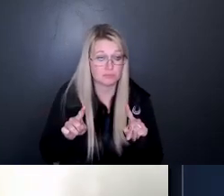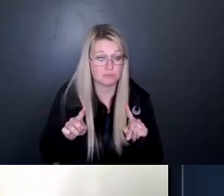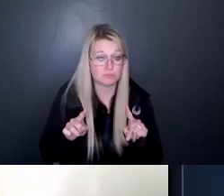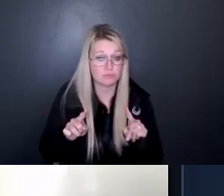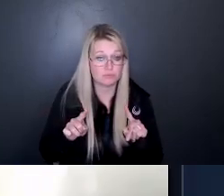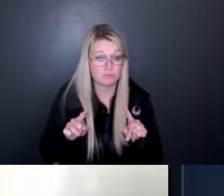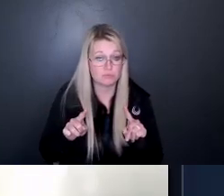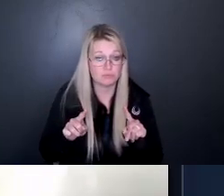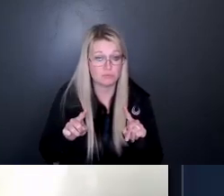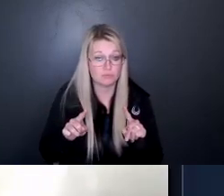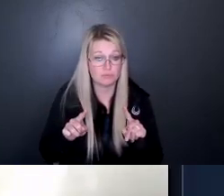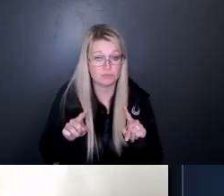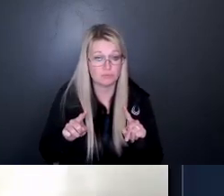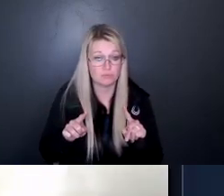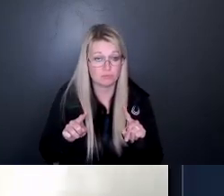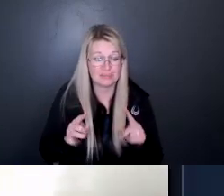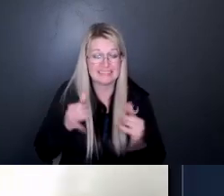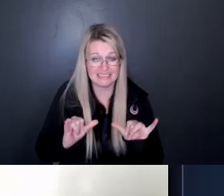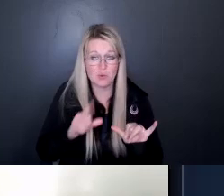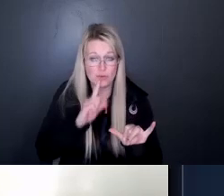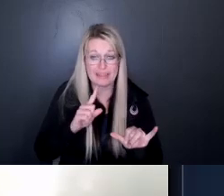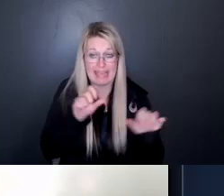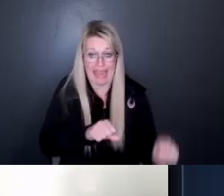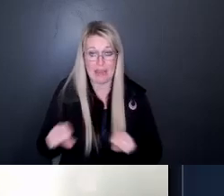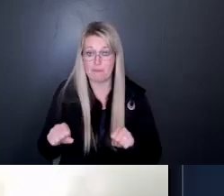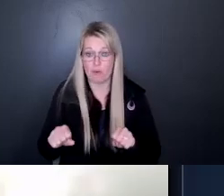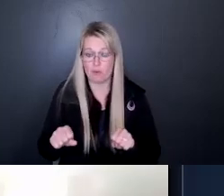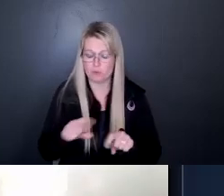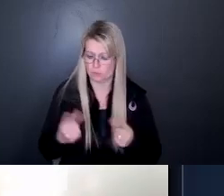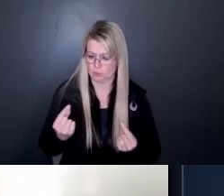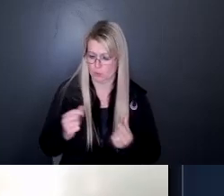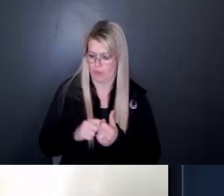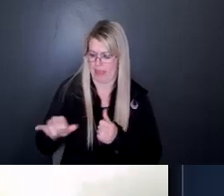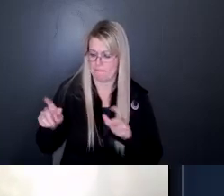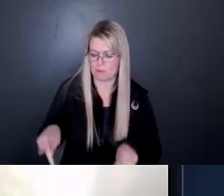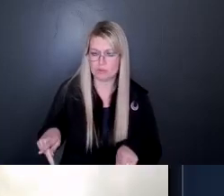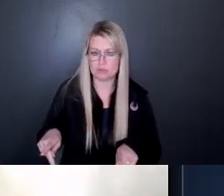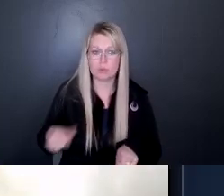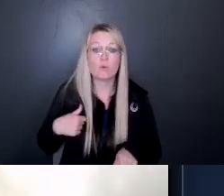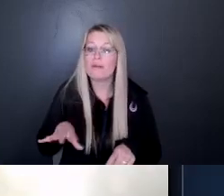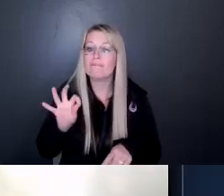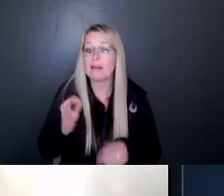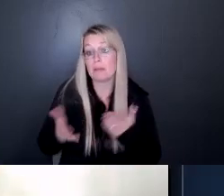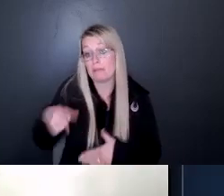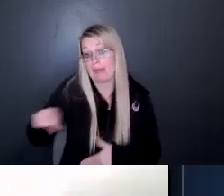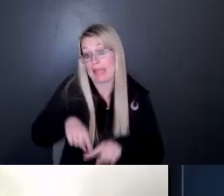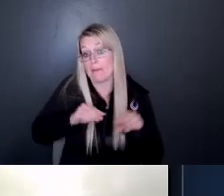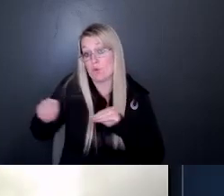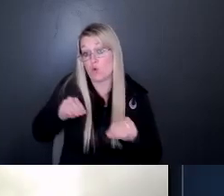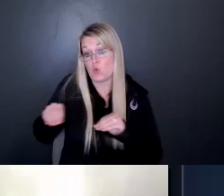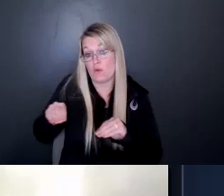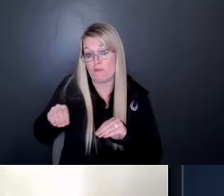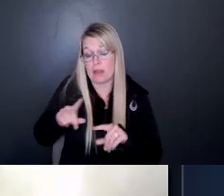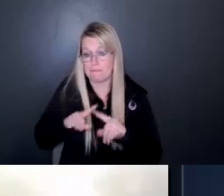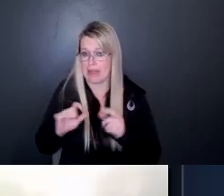mentally very, very able. So what do we do with such a person? We find that the person cannot move. But how do we